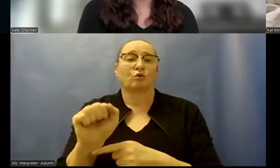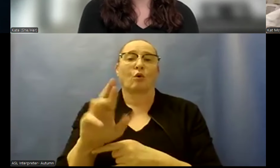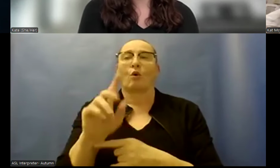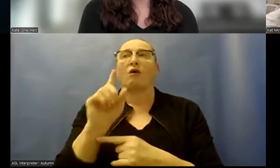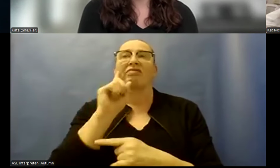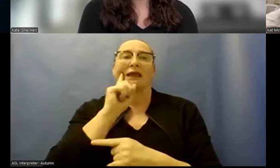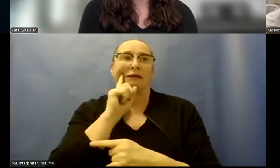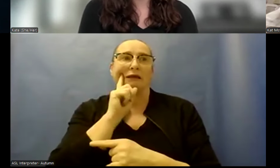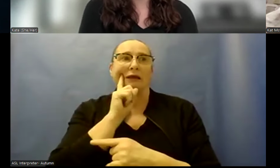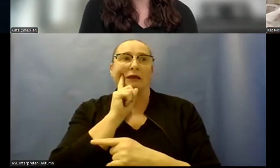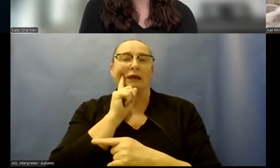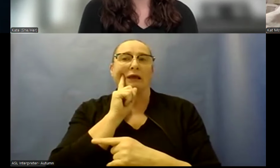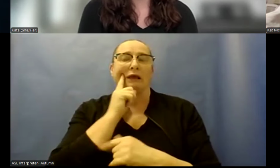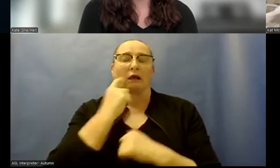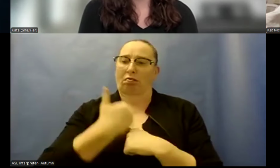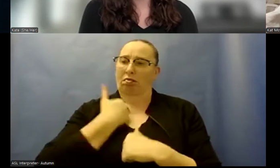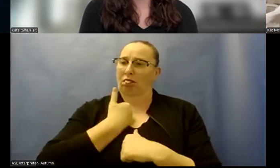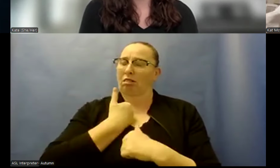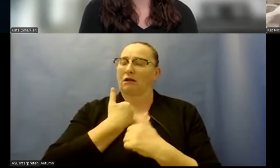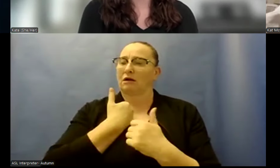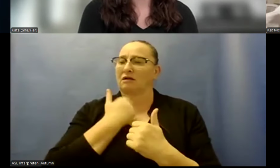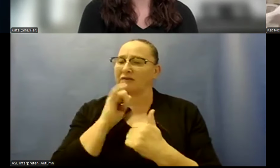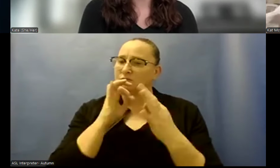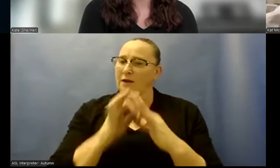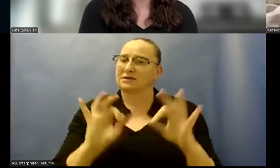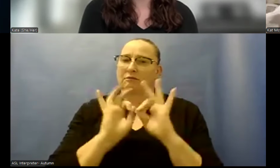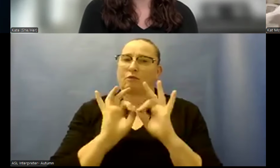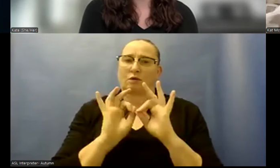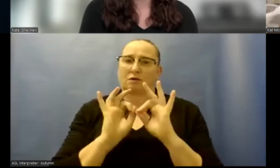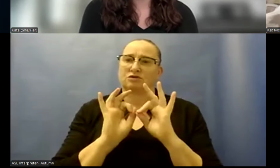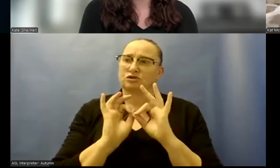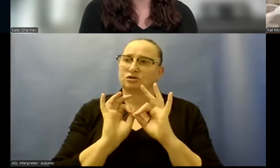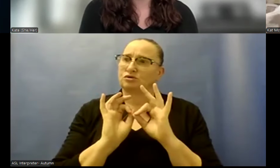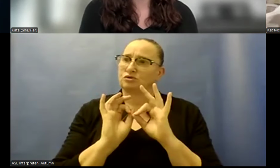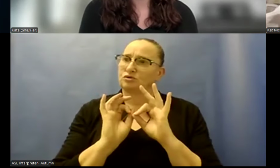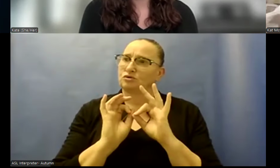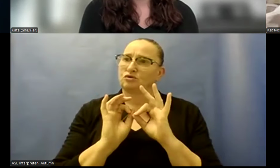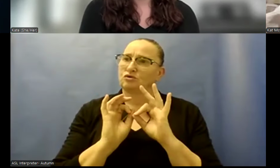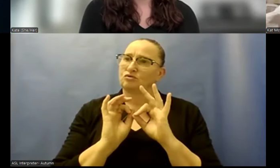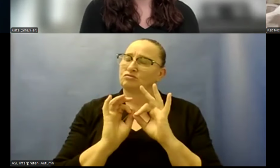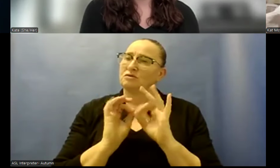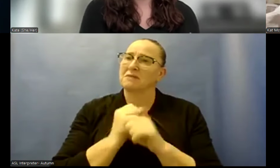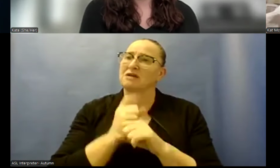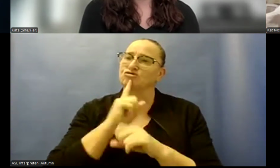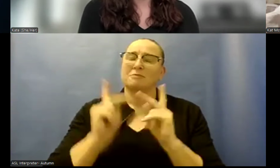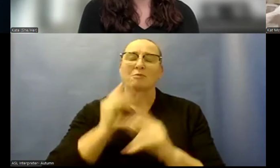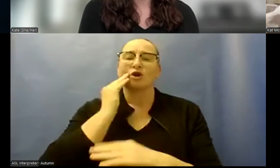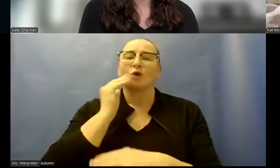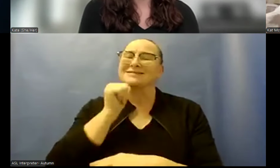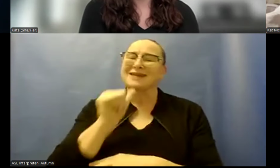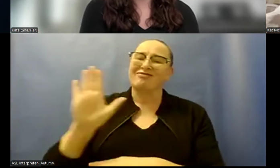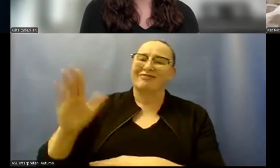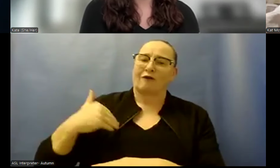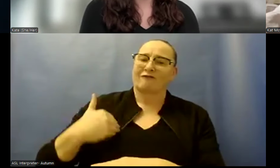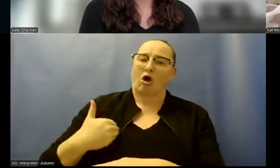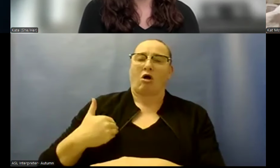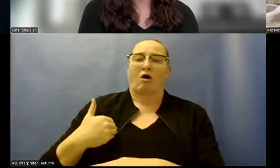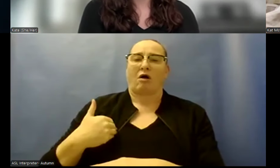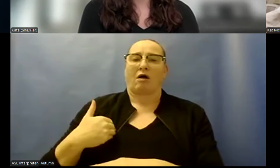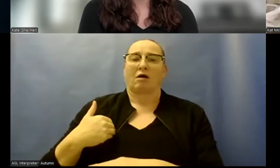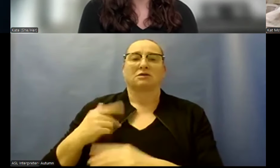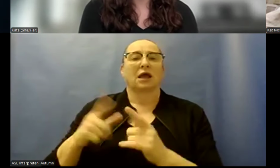somehow are to blame, which is why it's so important for us to reassure people that it's not their fault. And again, news travels